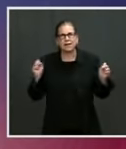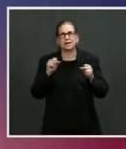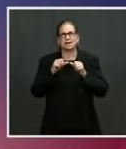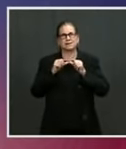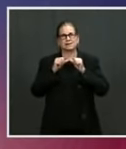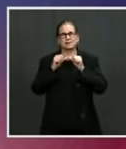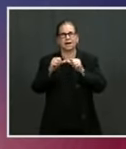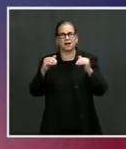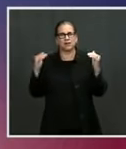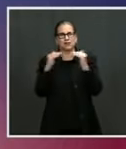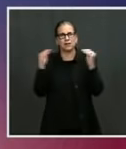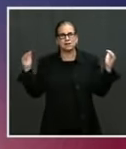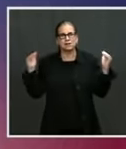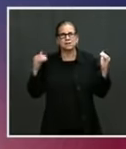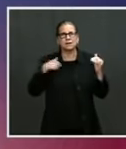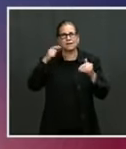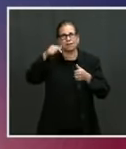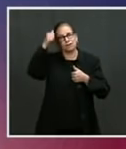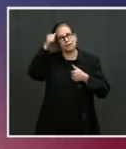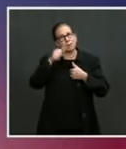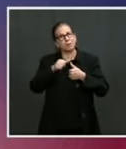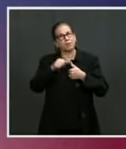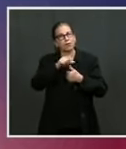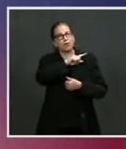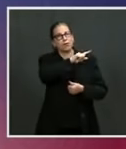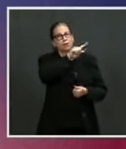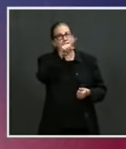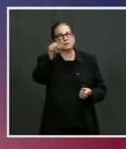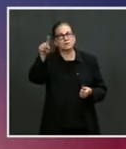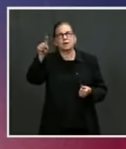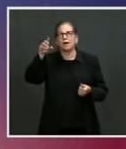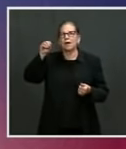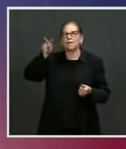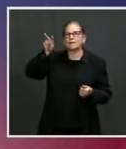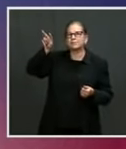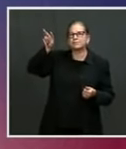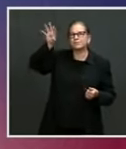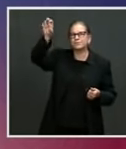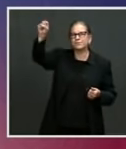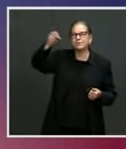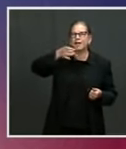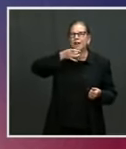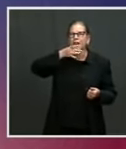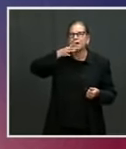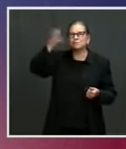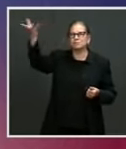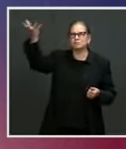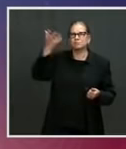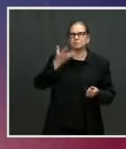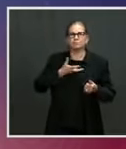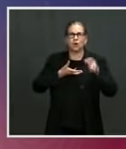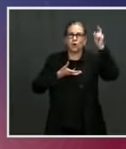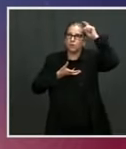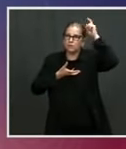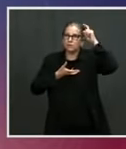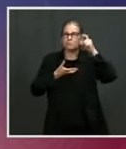that we may find the light and the wisdom and, yes, the courage to move forward, in the words of that great